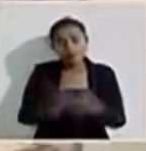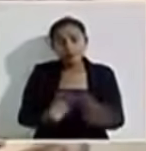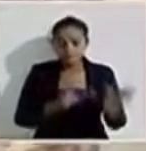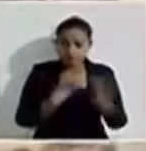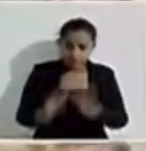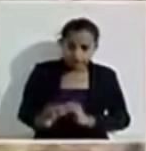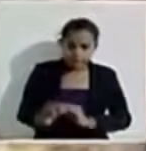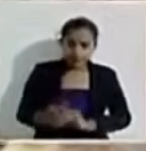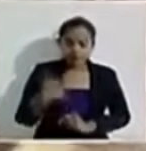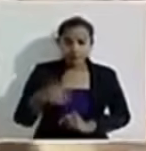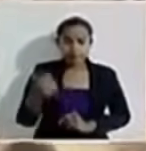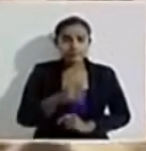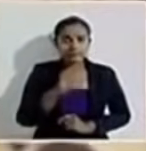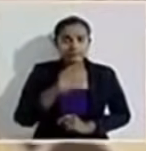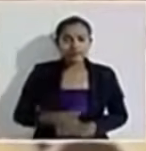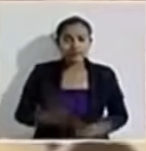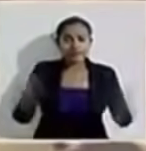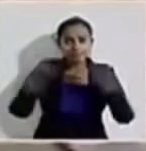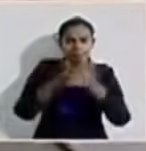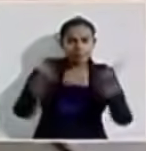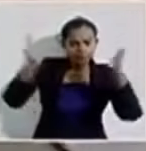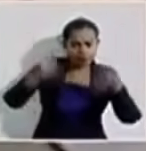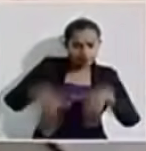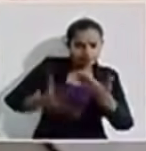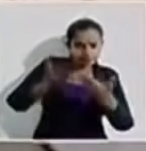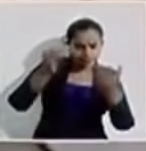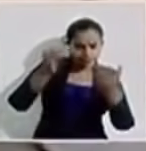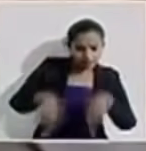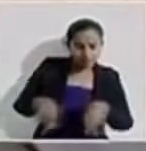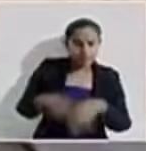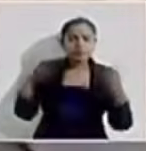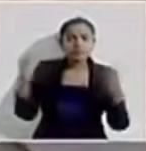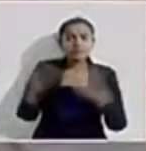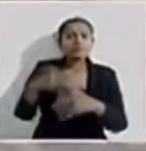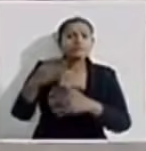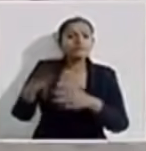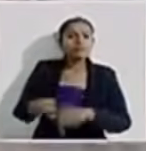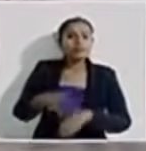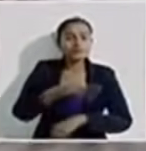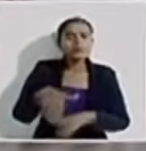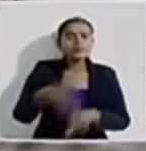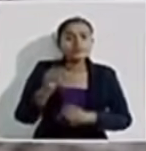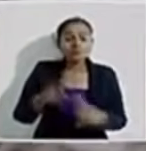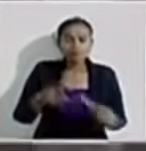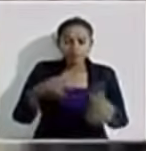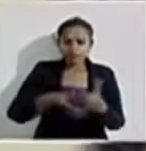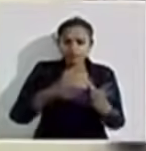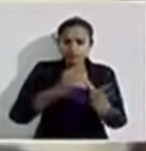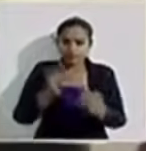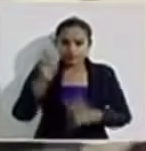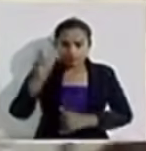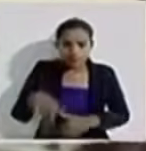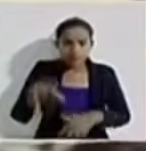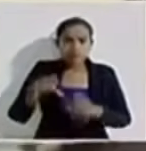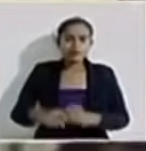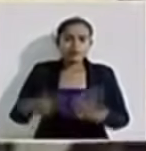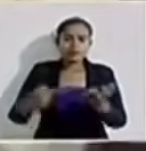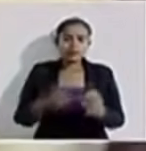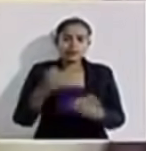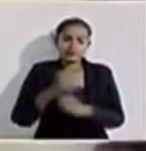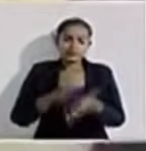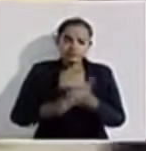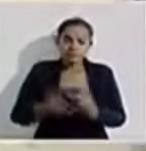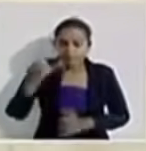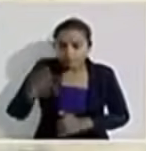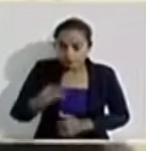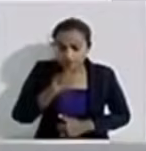warehouse was operated by a company jointly owned by Shabir Abbas Ghulam Hussain and Tahir Ghulam Hussain. A lawsuit filed against Ali